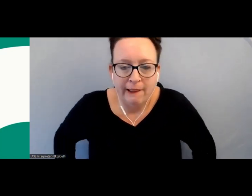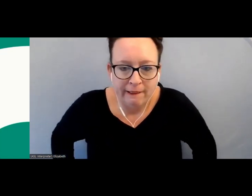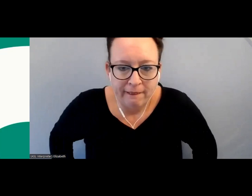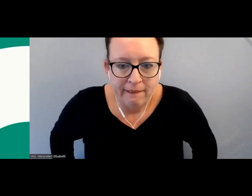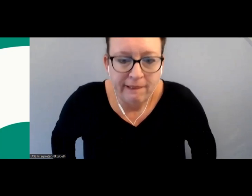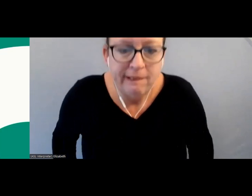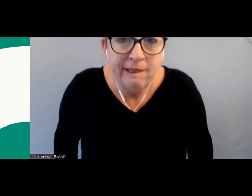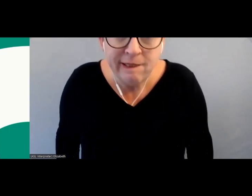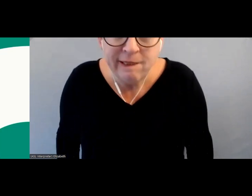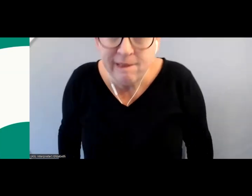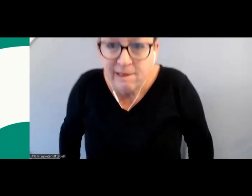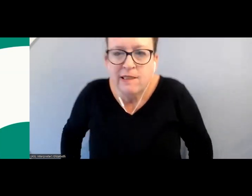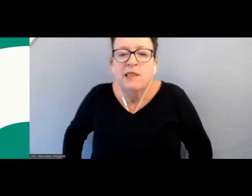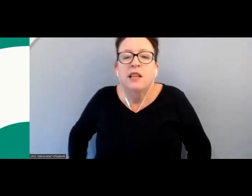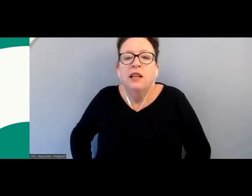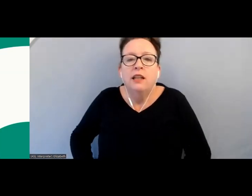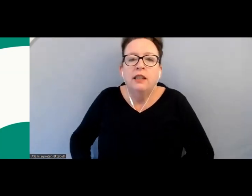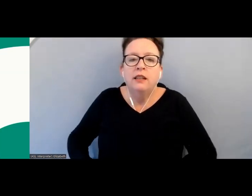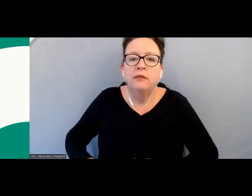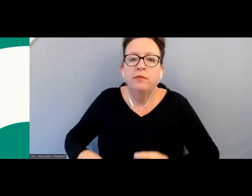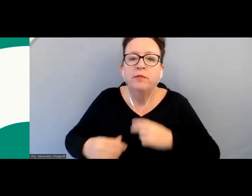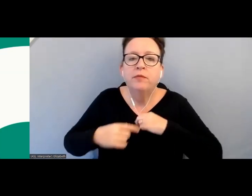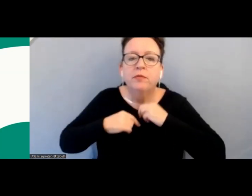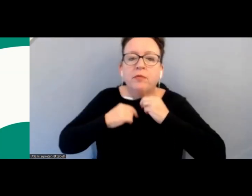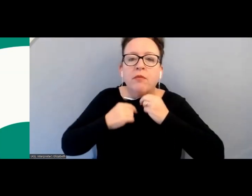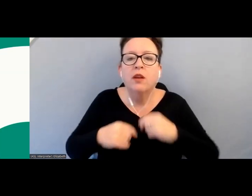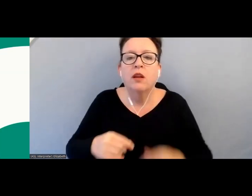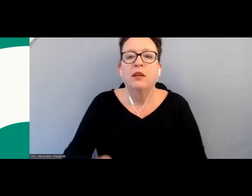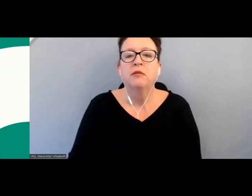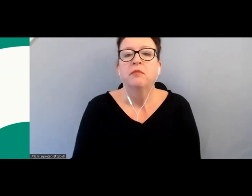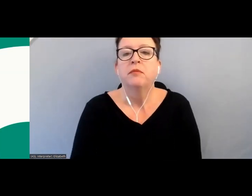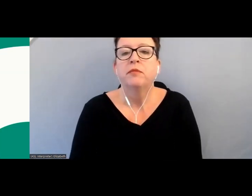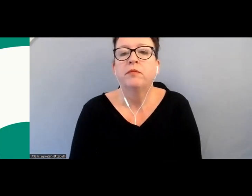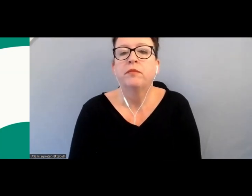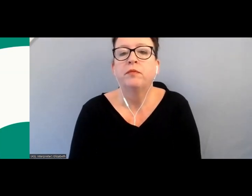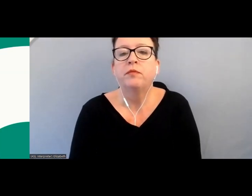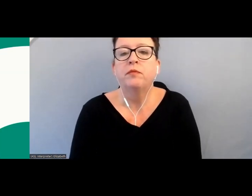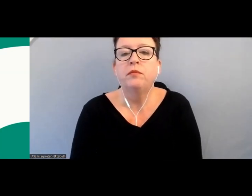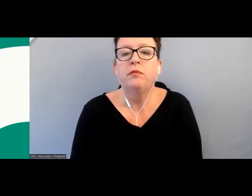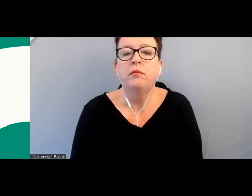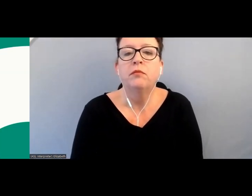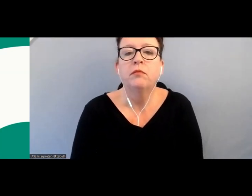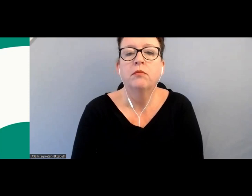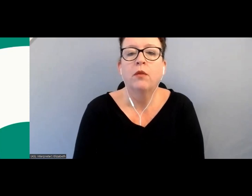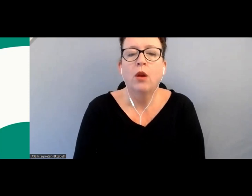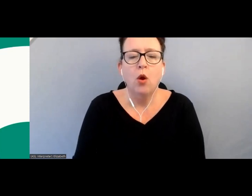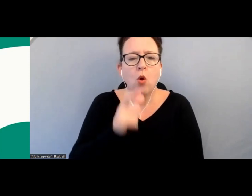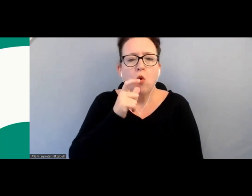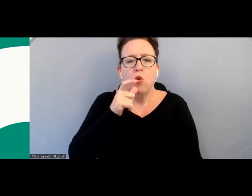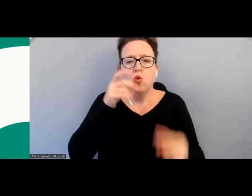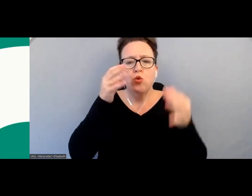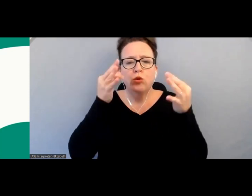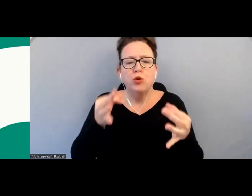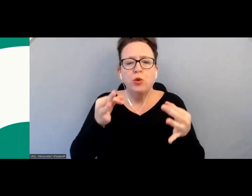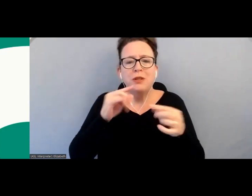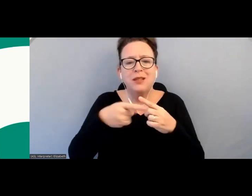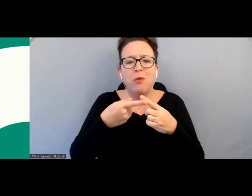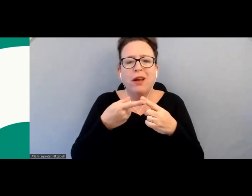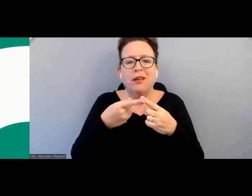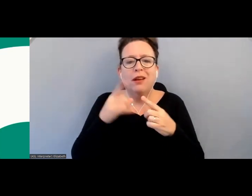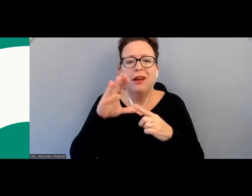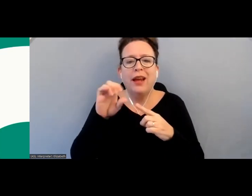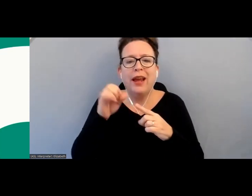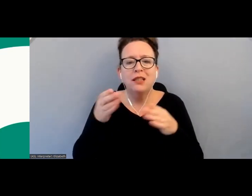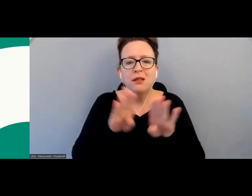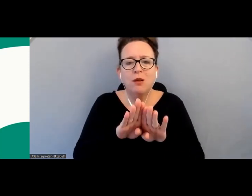Could I ask who chooses when a case is closed? I mean, can a next gener decide that they're set up,